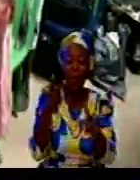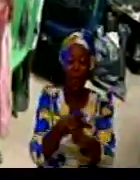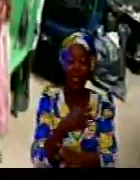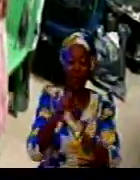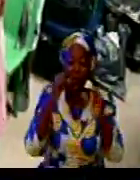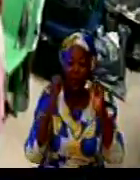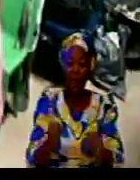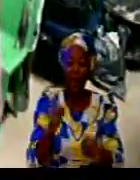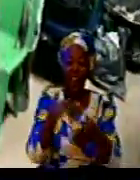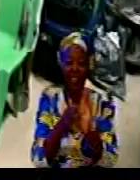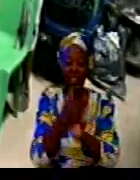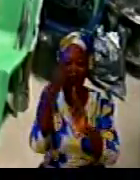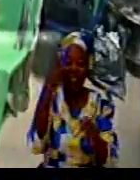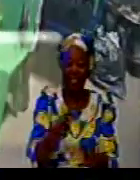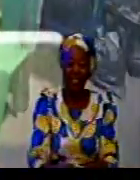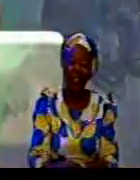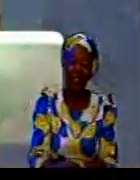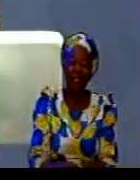Multiple touch.